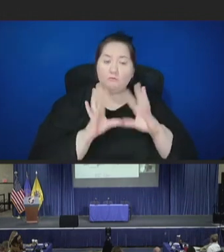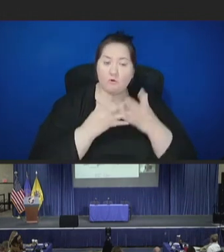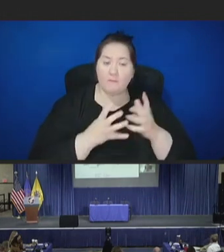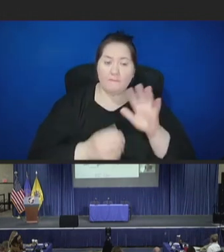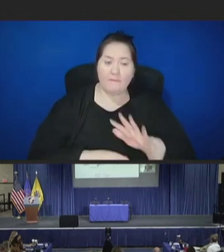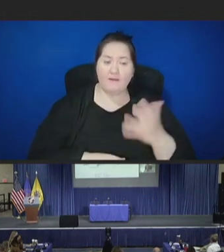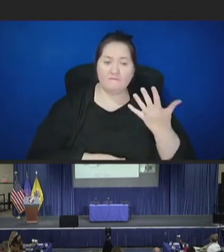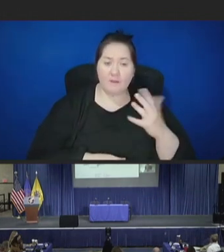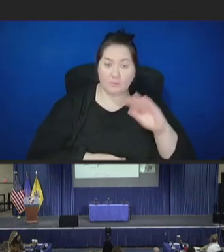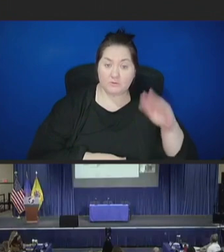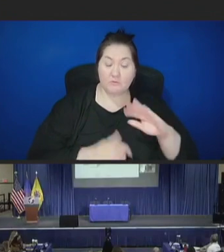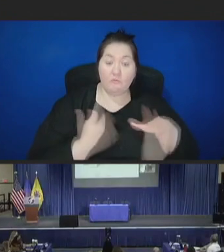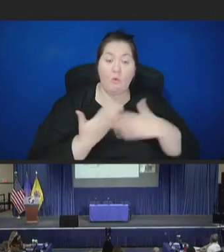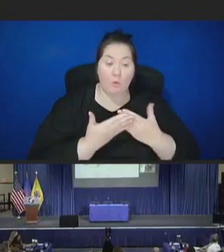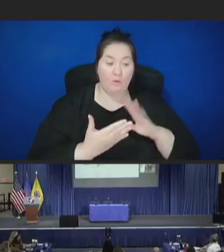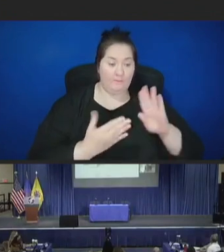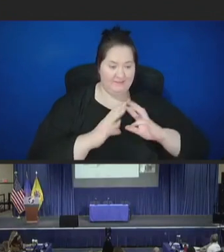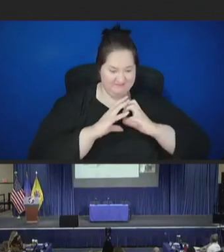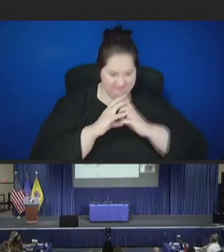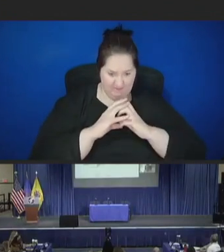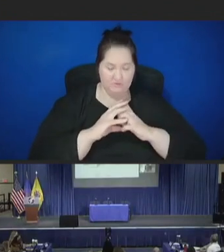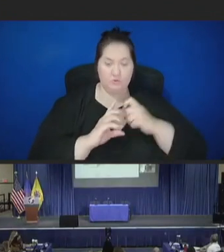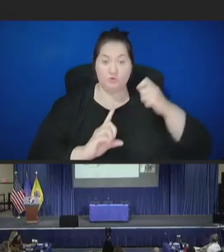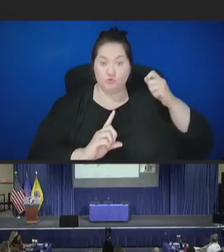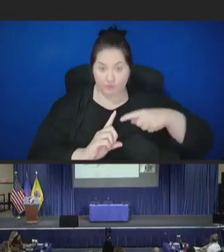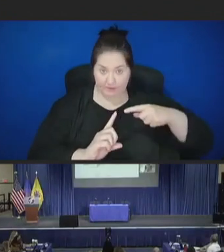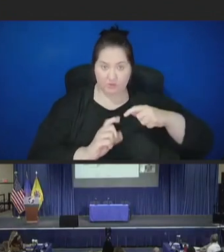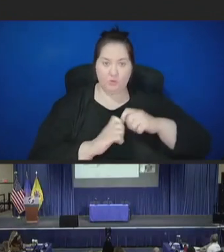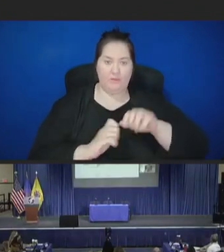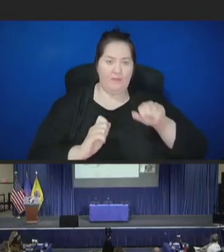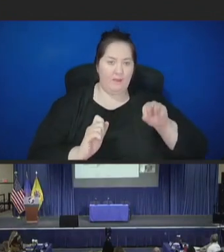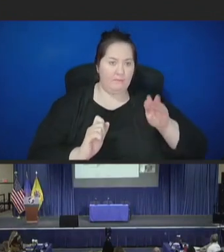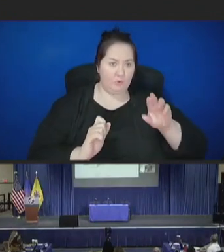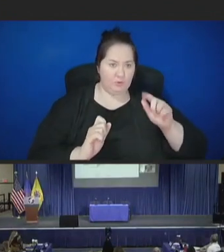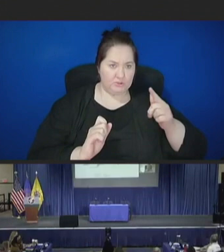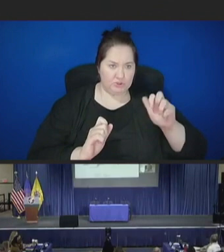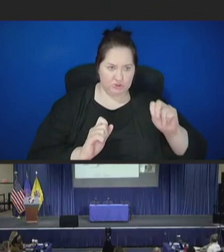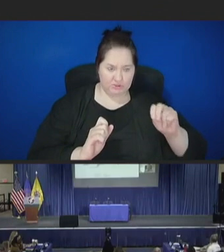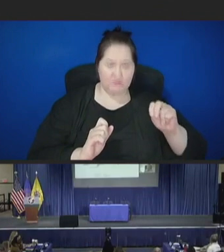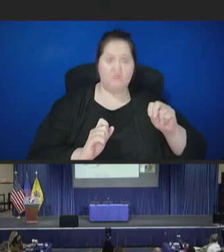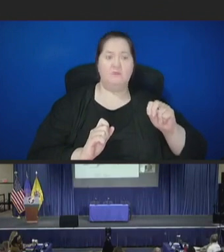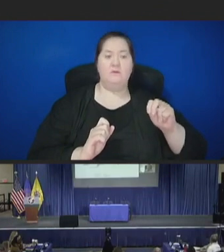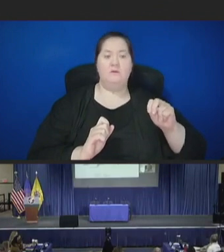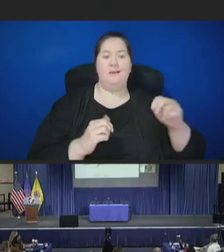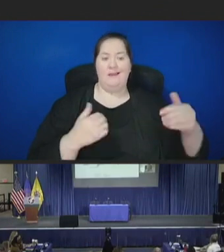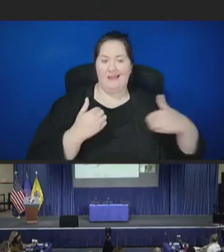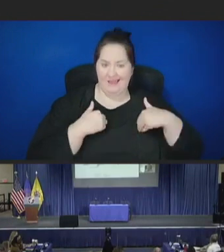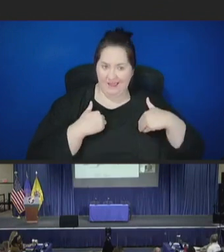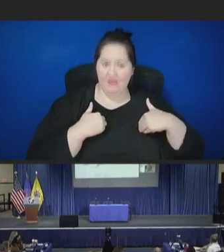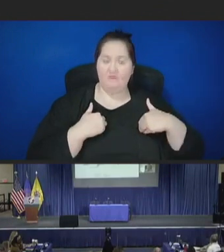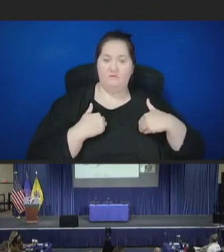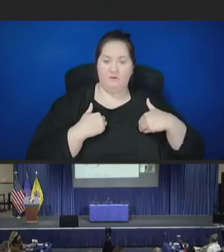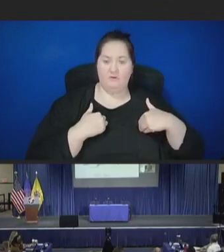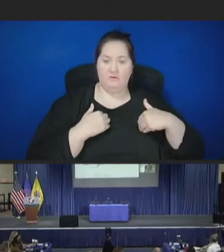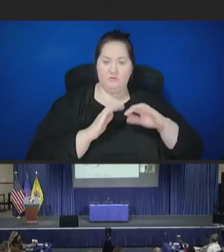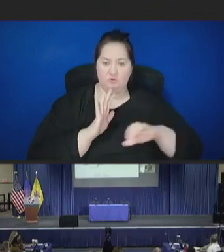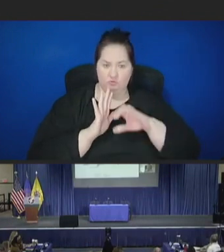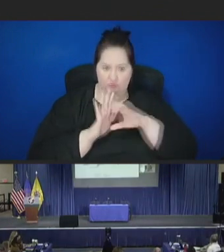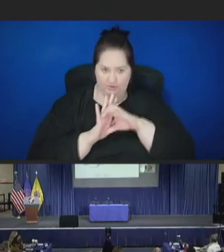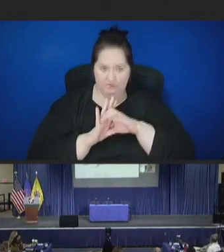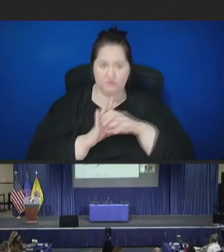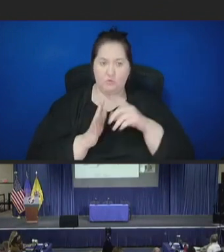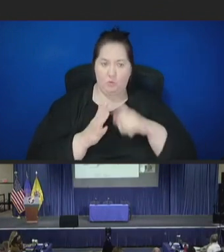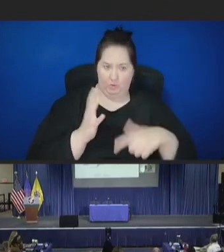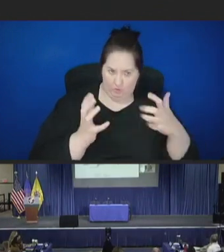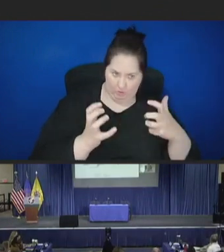of all the B cells that were triggered by our immunogen have these characteristics of 10E8 that we're looking